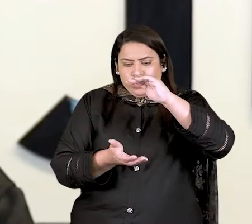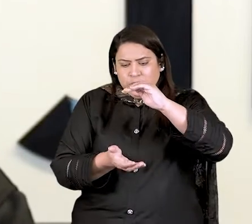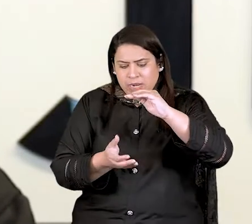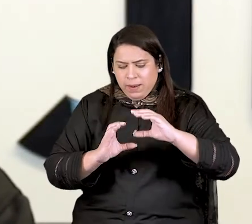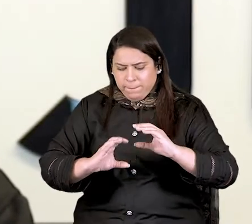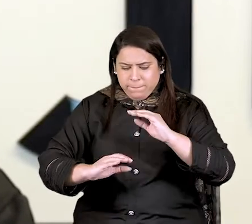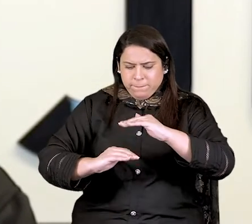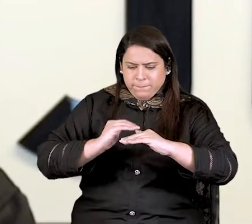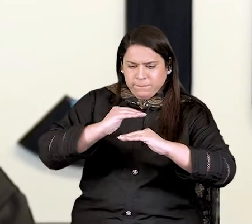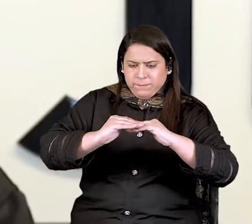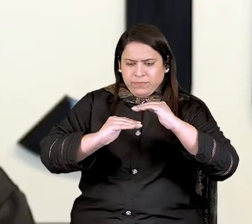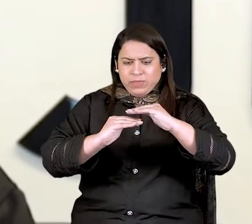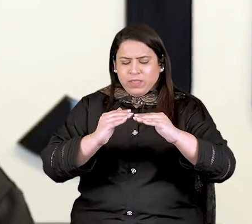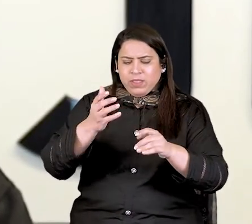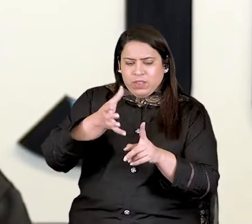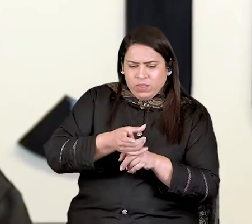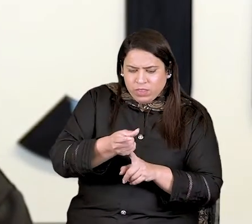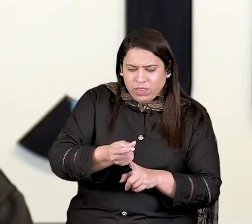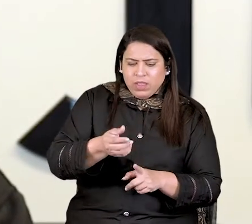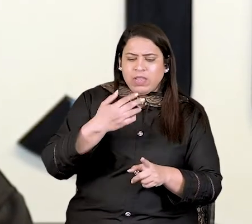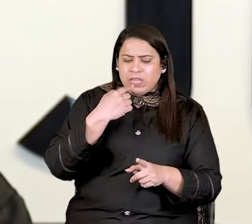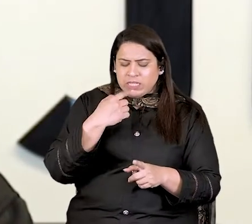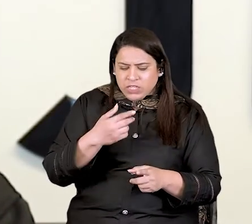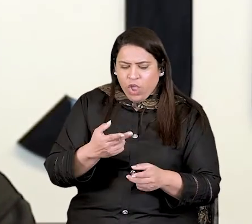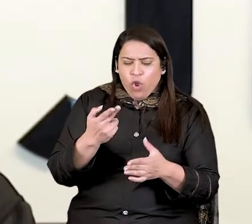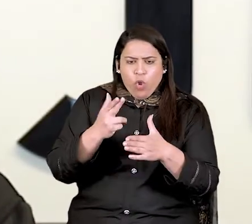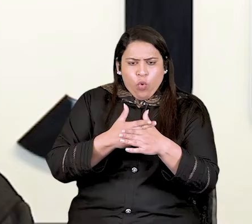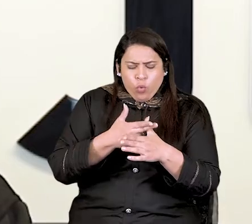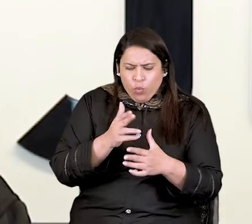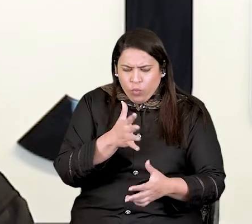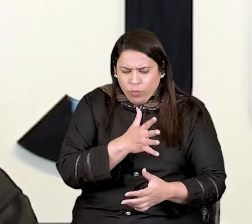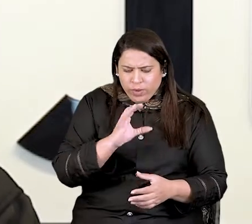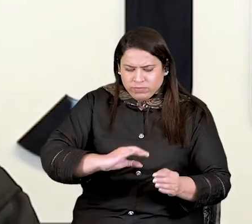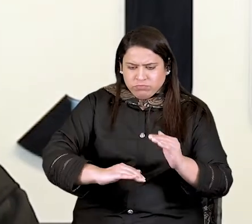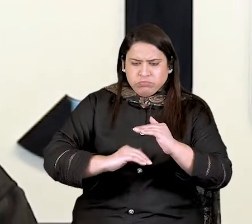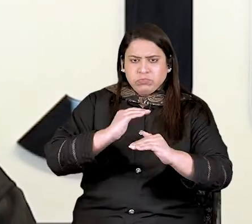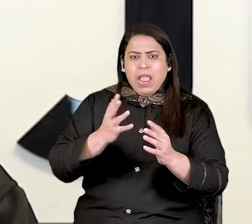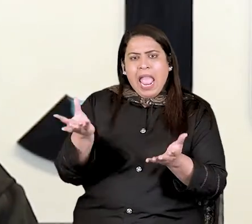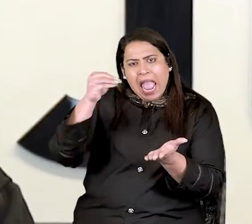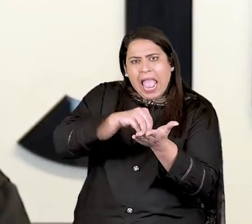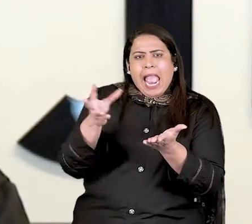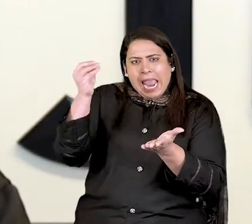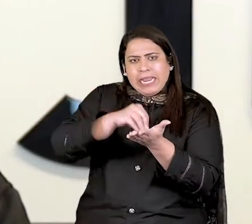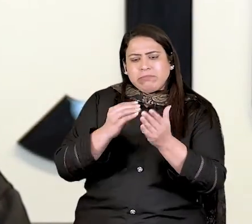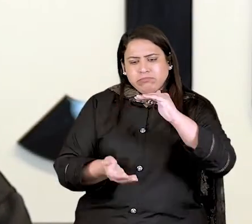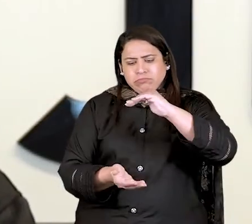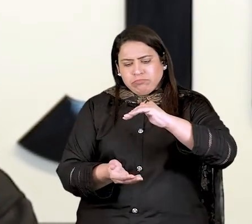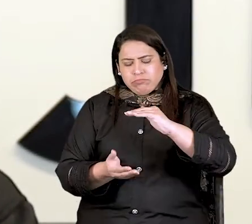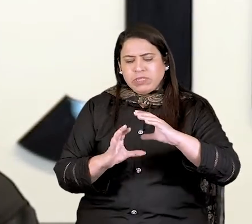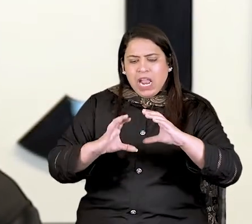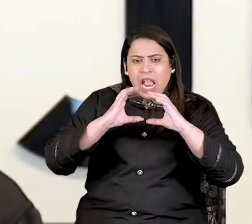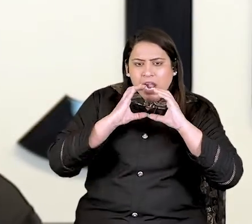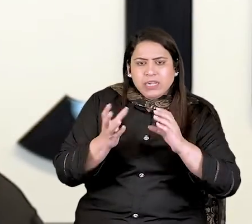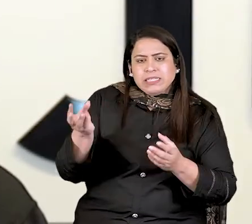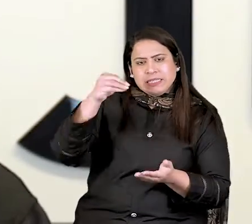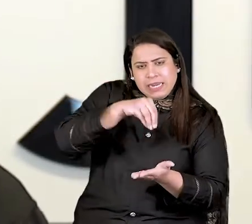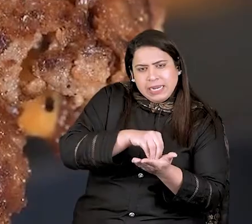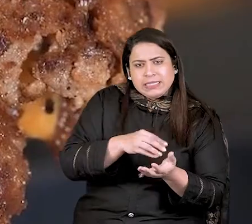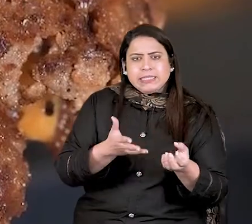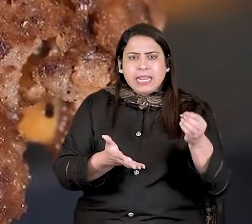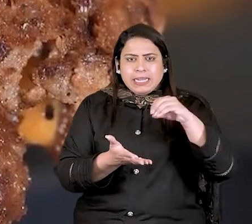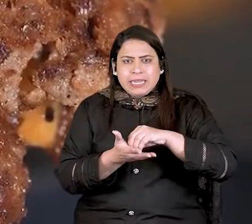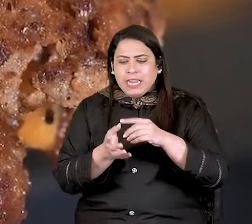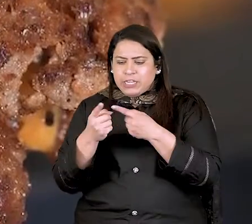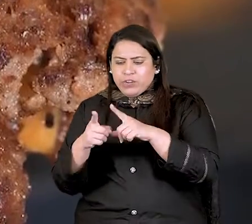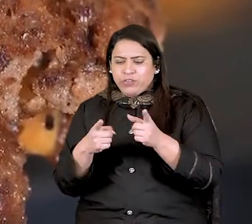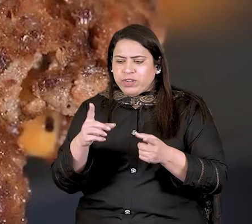a bacon barbecue onion ring burger, which is a barbecue rasher. We have a BRIM burger, which is a classic, no vegetables. That's my